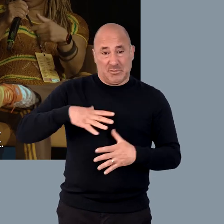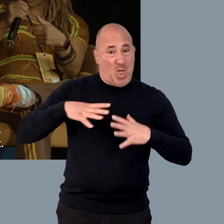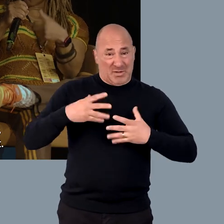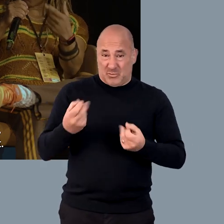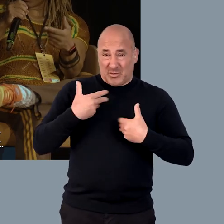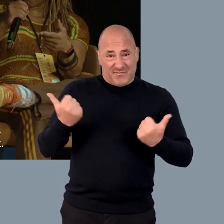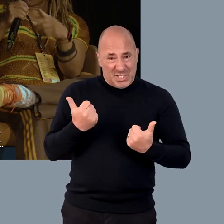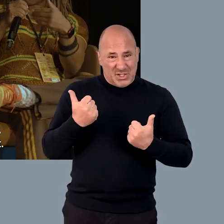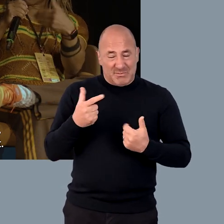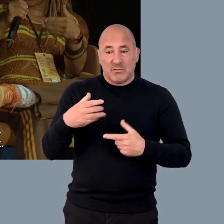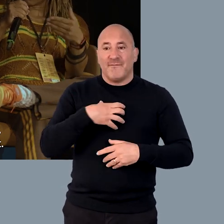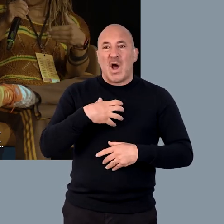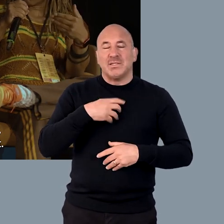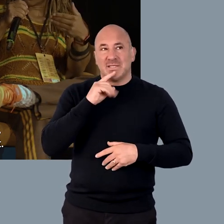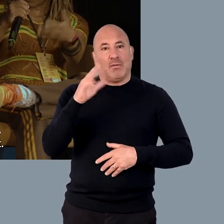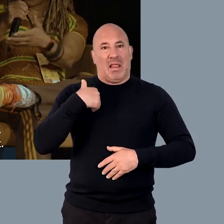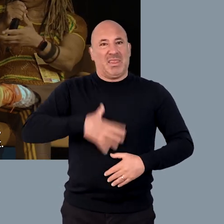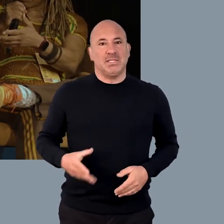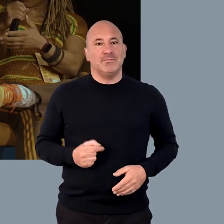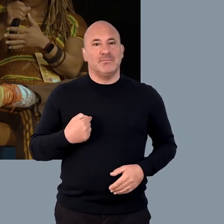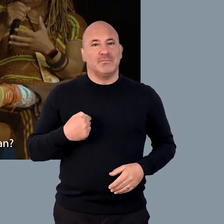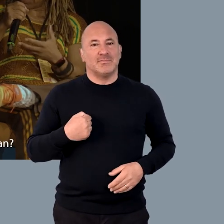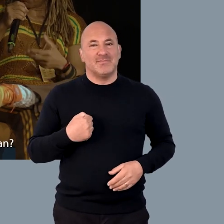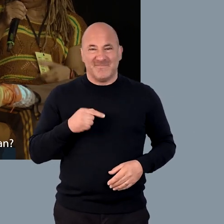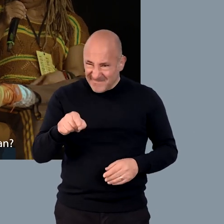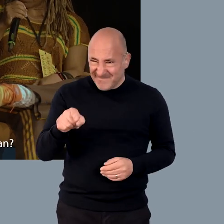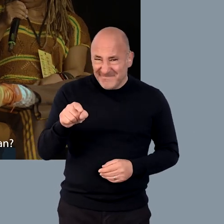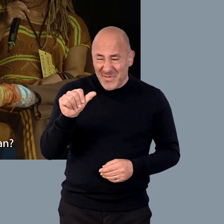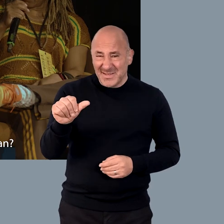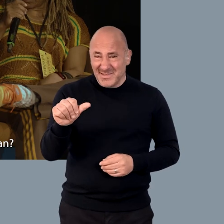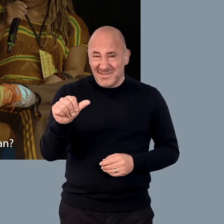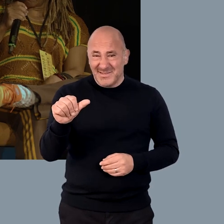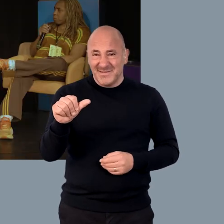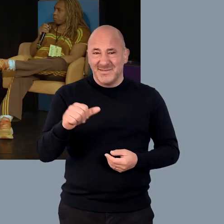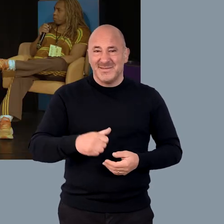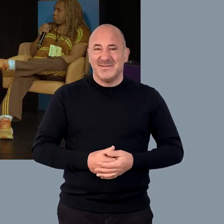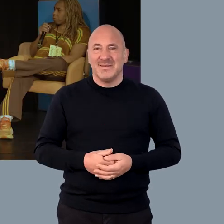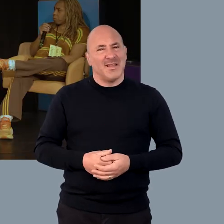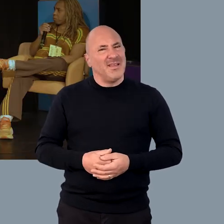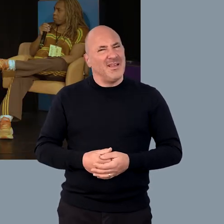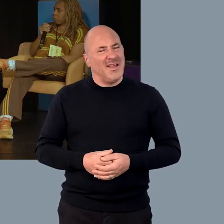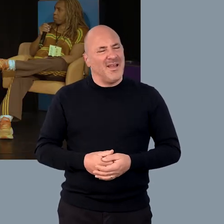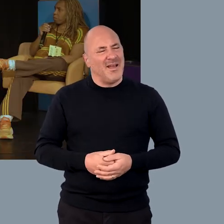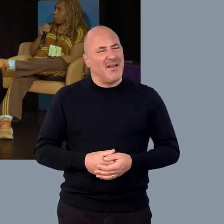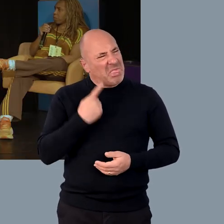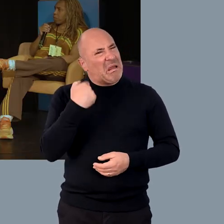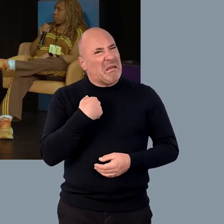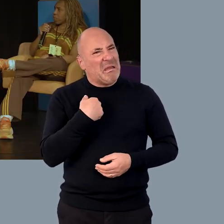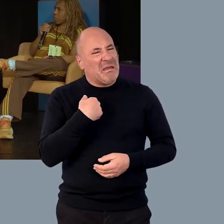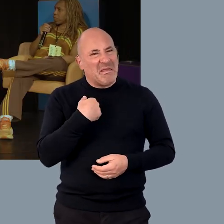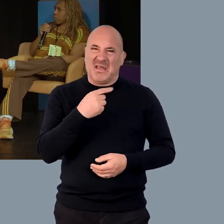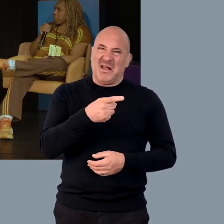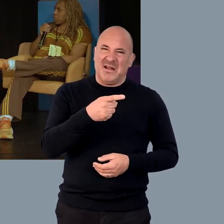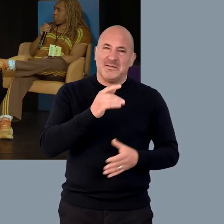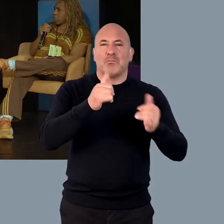what you needed already but you were just frightened to claim it is that what is that kind of thing you mean yeah yeah i think so